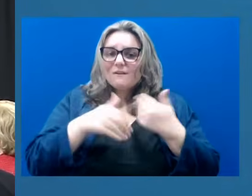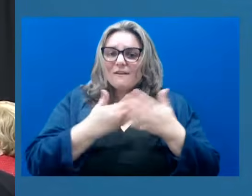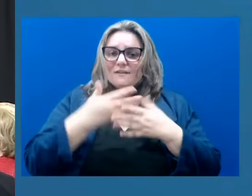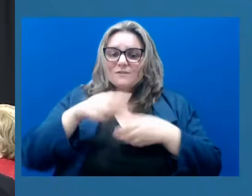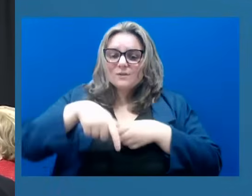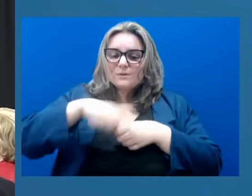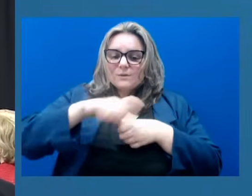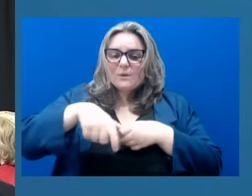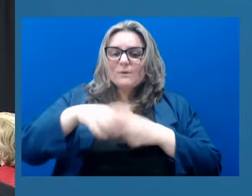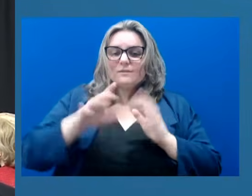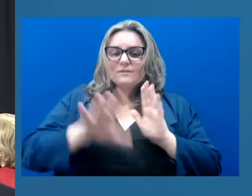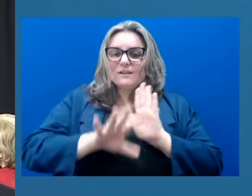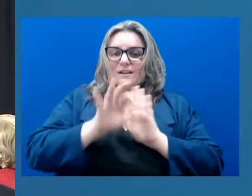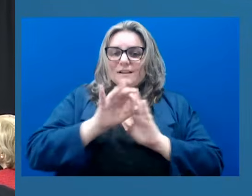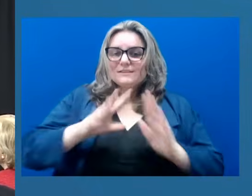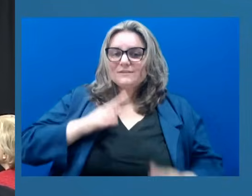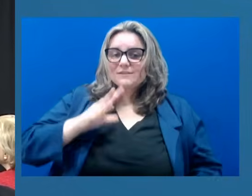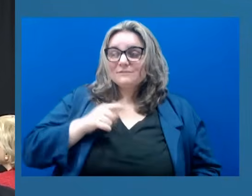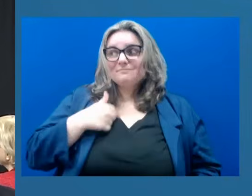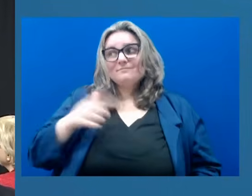former local official myself.